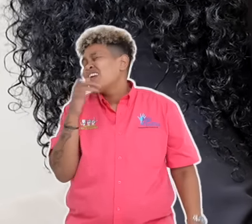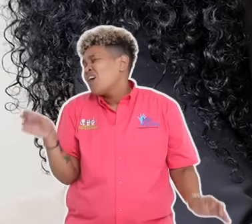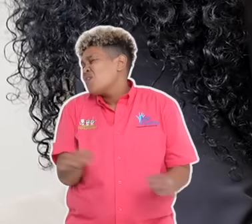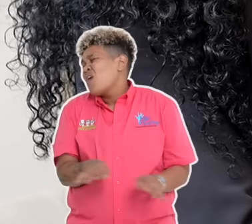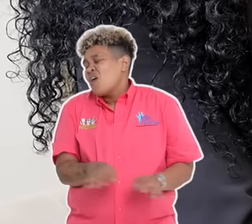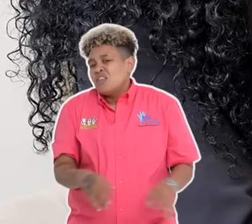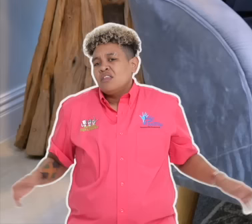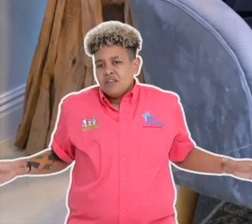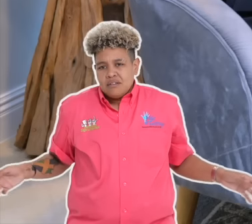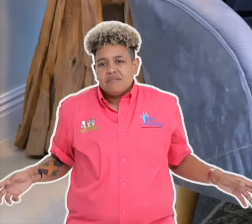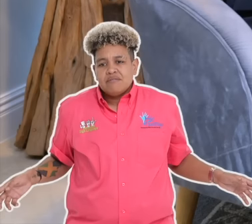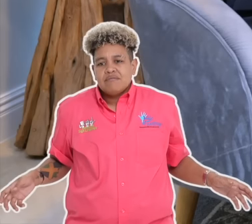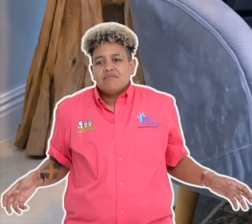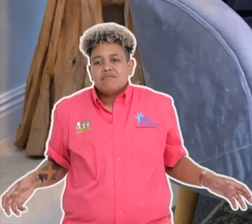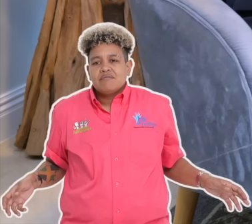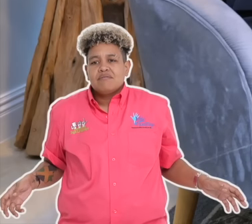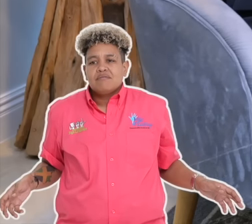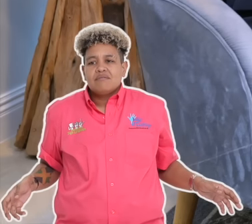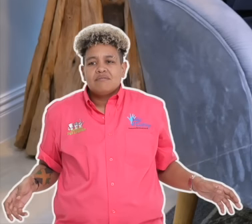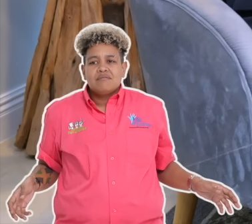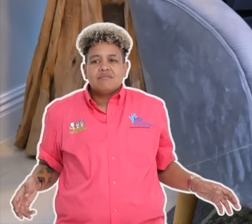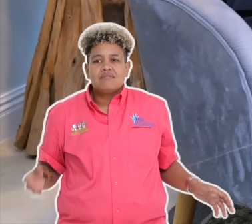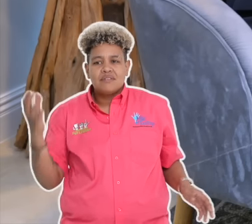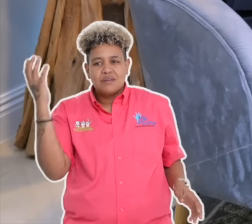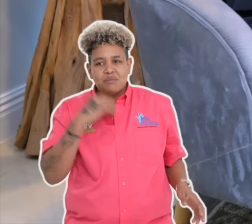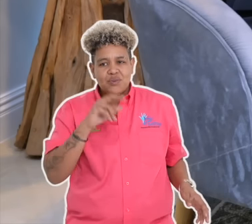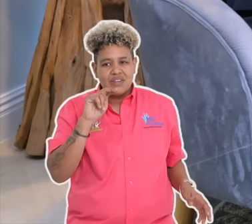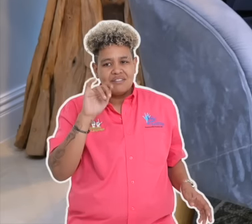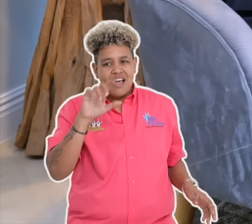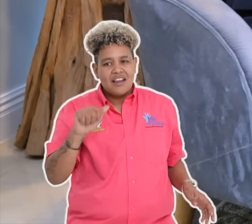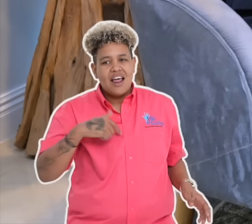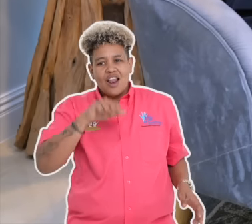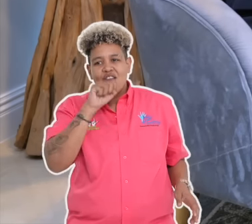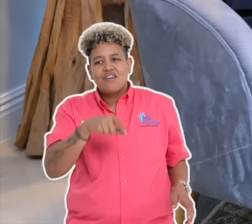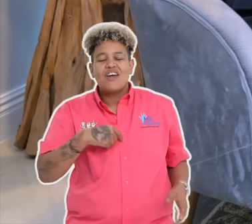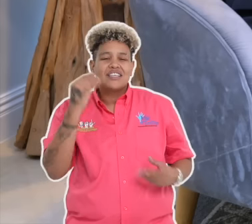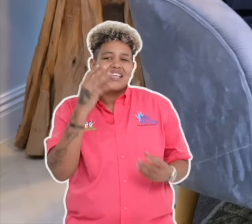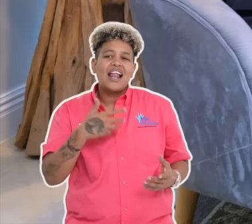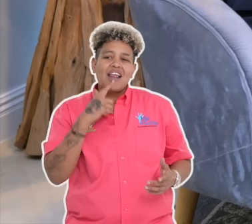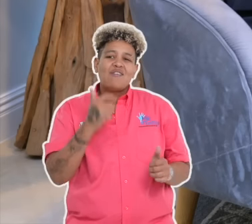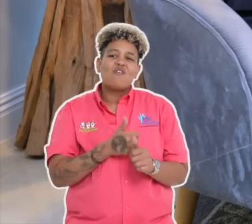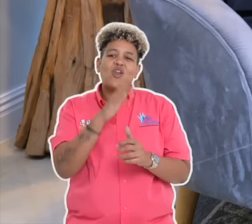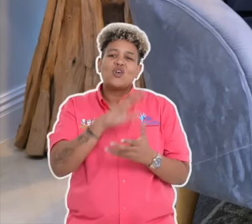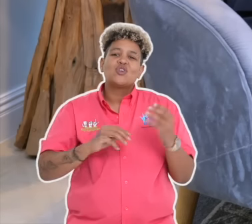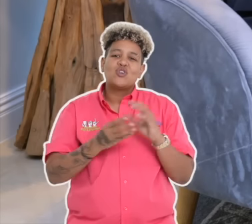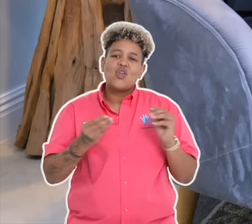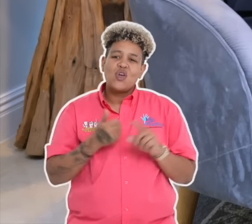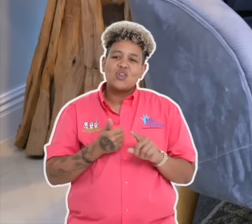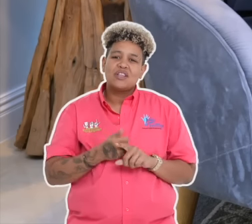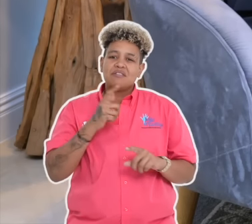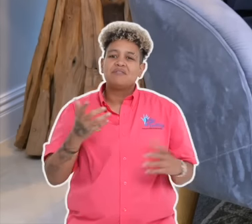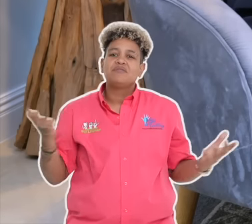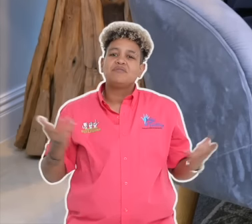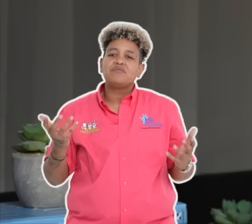of not wanting to be here. Mm-hmm. So. Is this beautiful, Natalia? Yes, that's my beautiful. I love her. I tell you, I've been following your